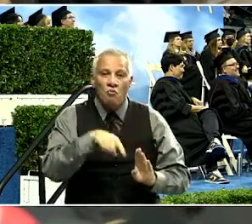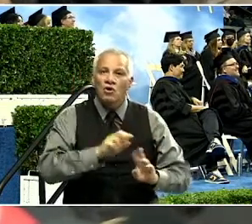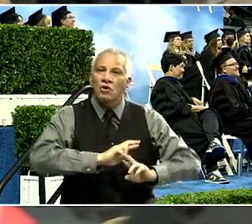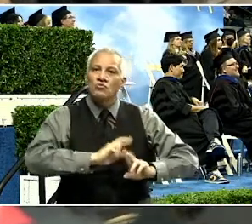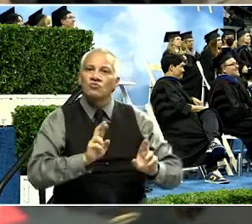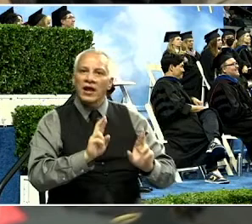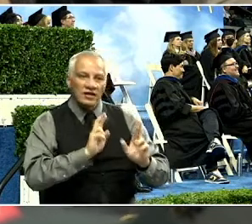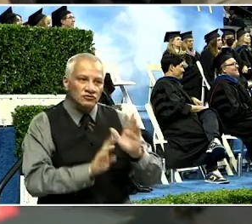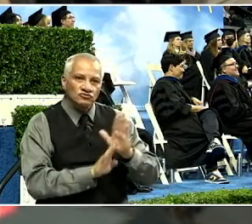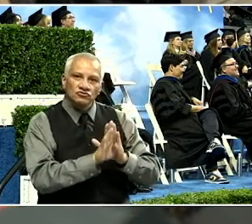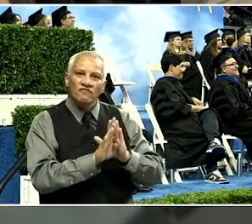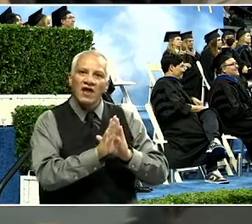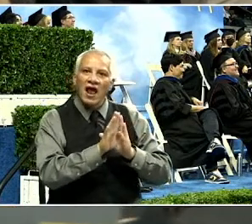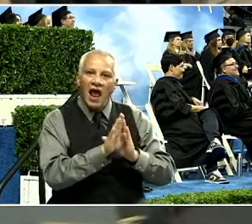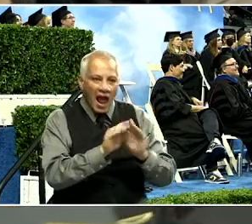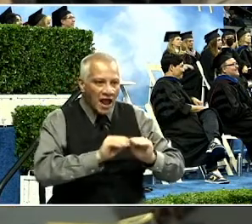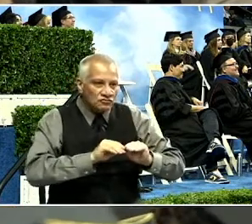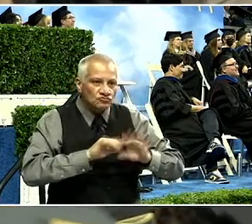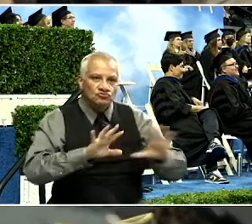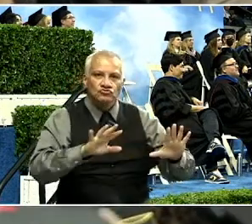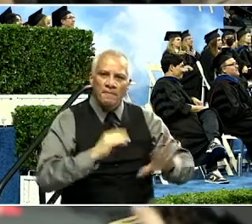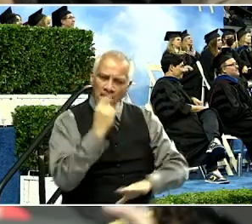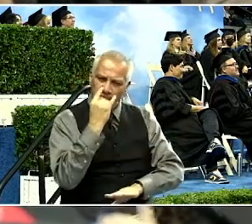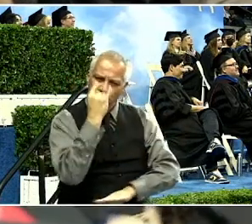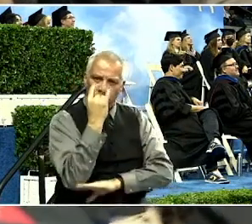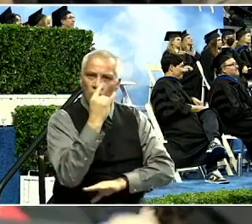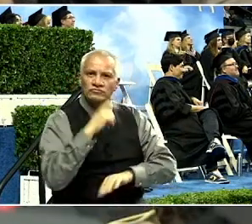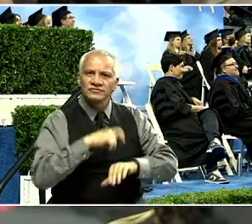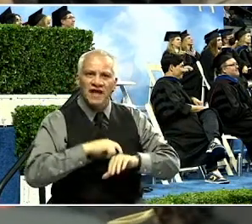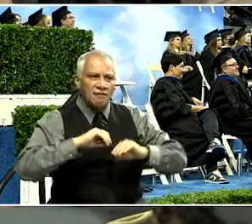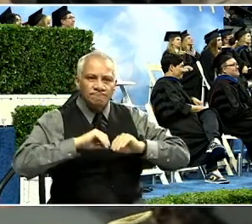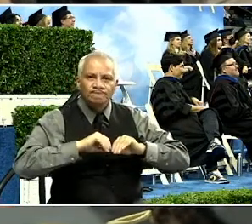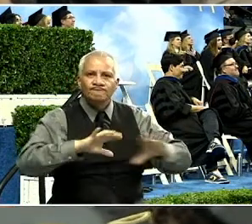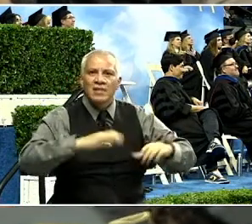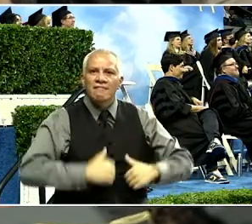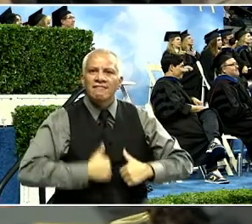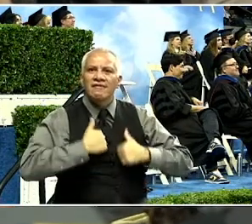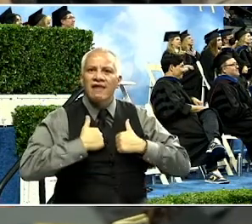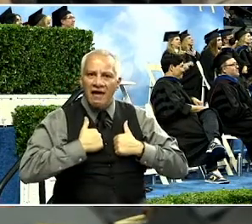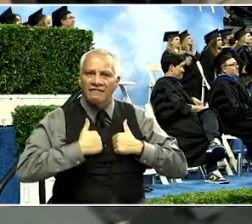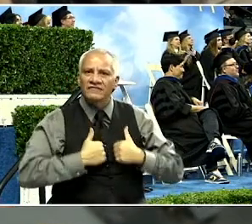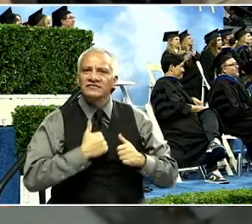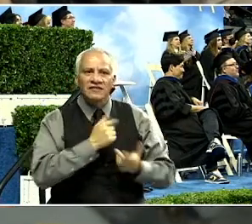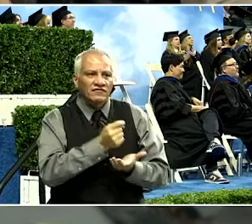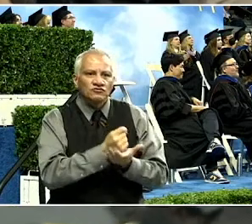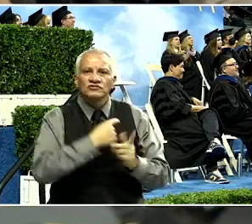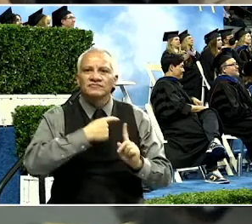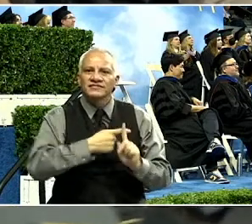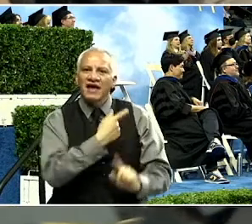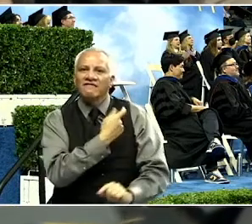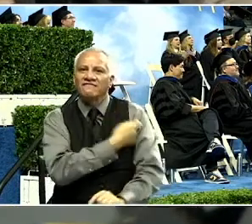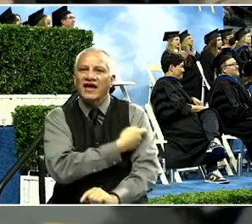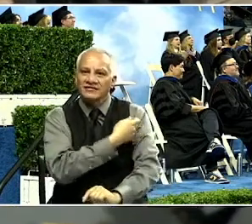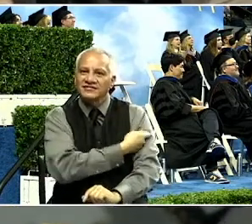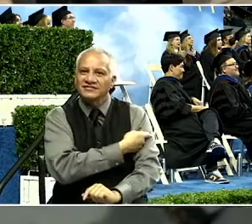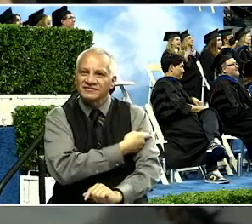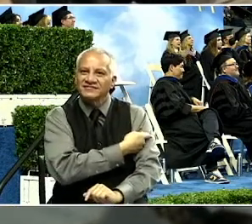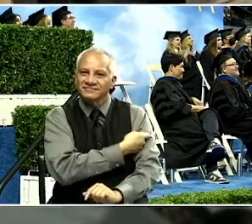to develop and distribute in record time life-saving treatments and protective vaccines.